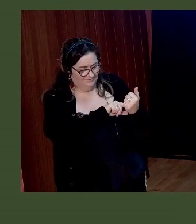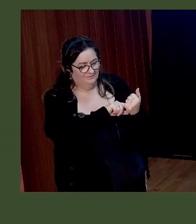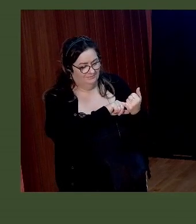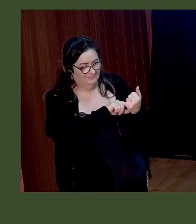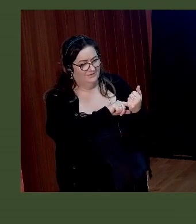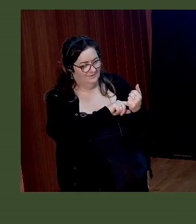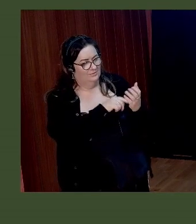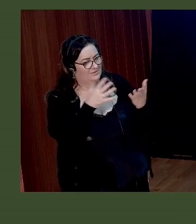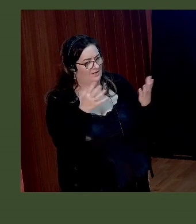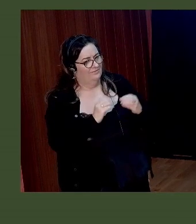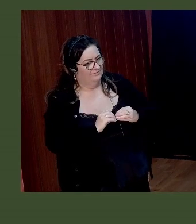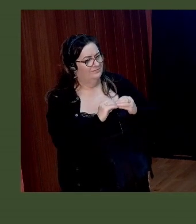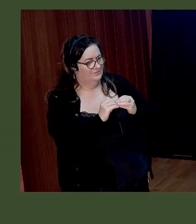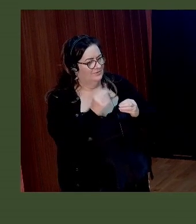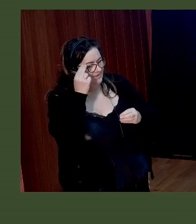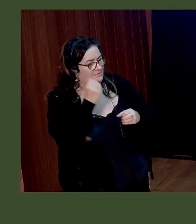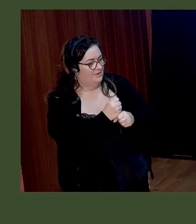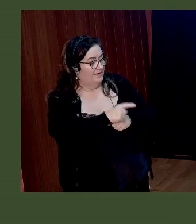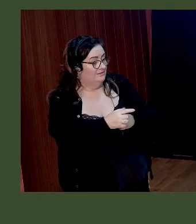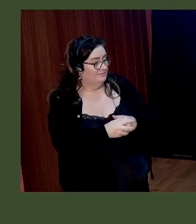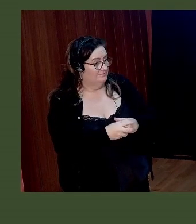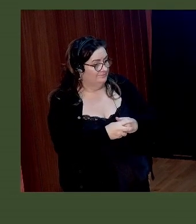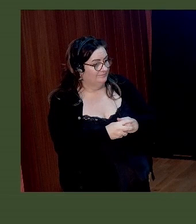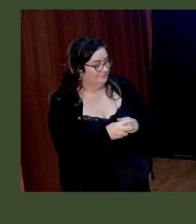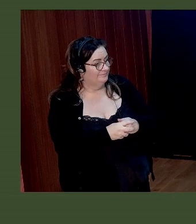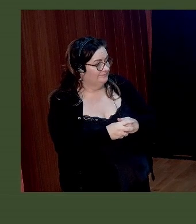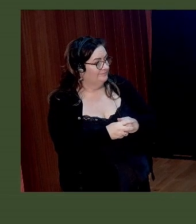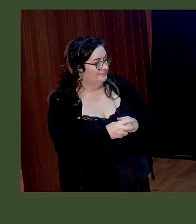because that later created difficulties of understanding. Andrew Sarkozy said,